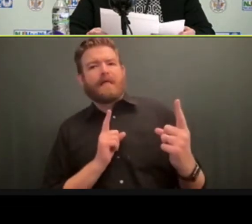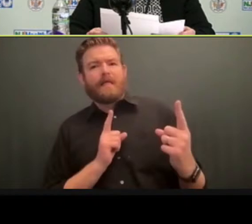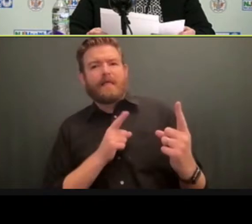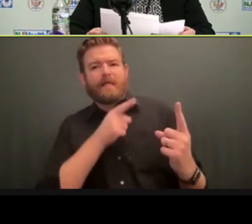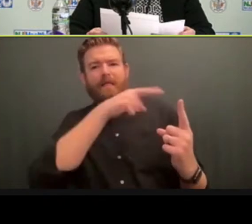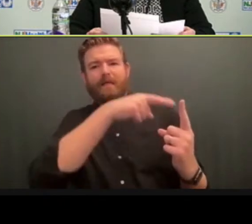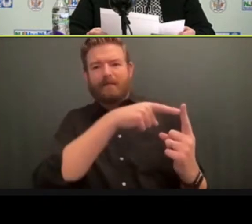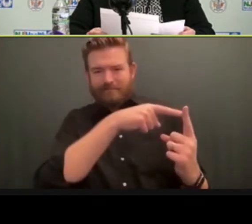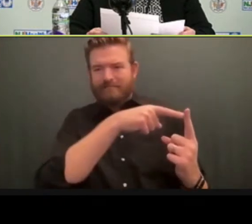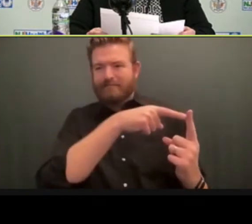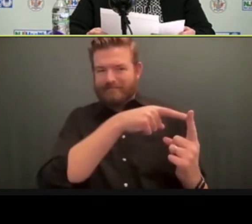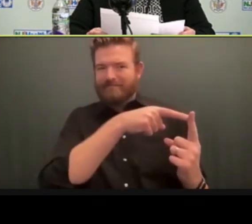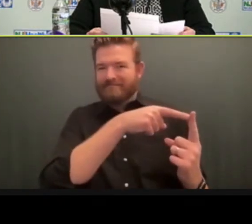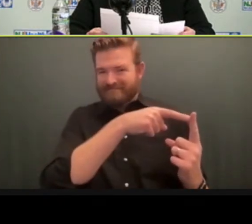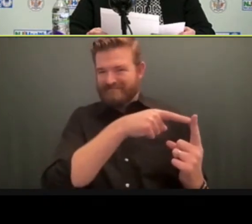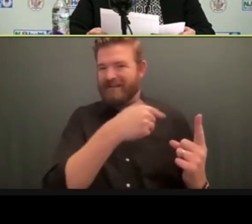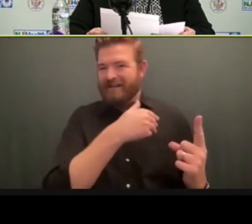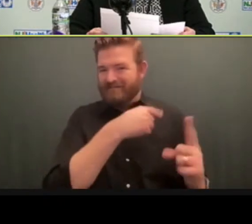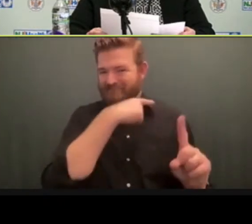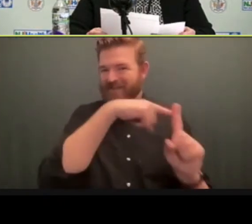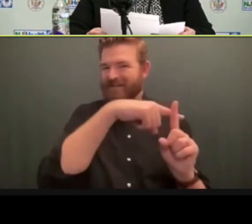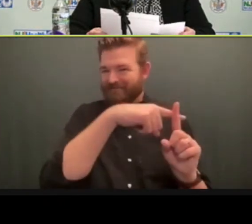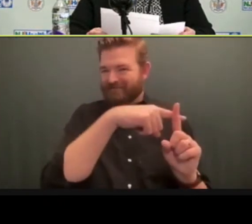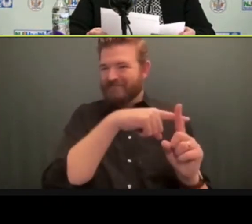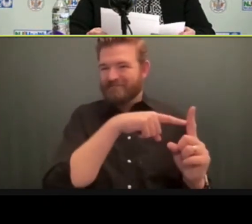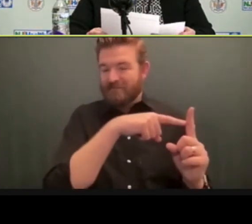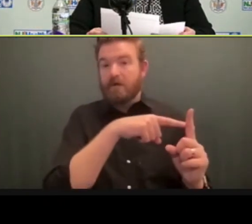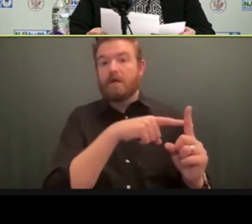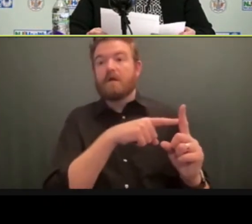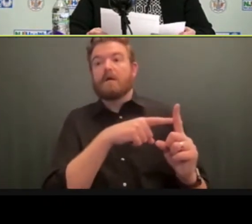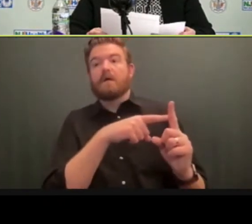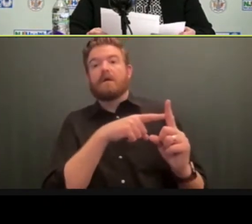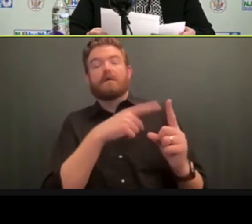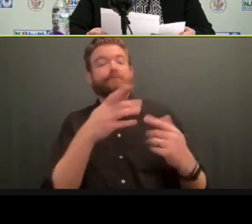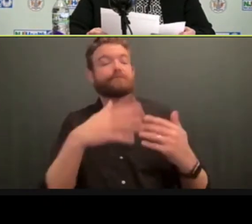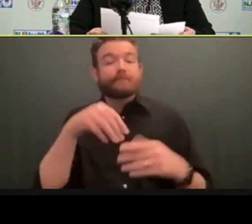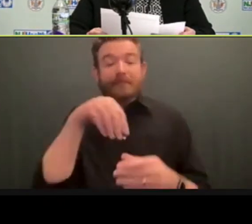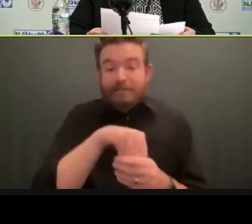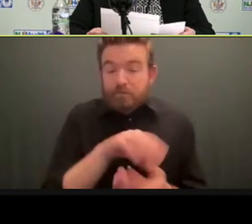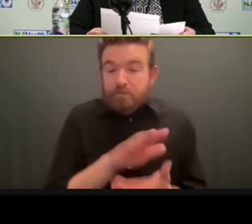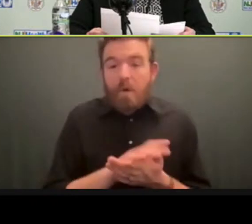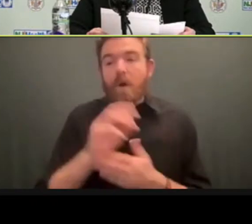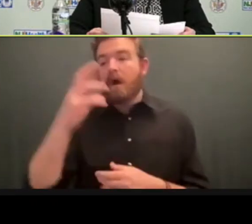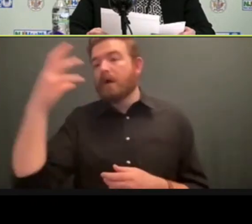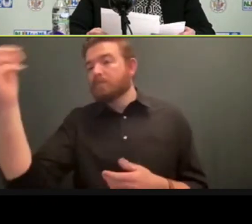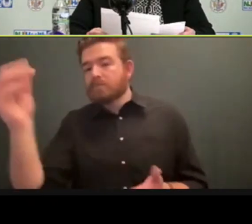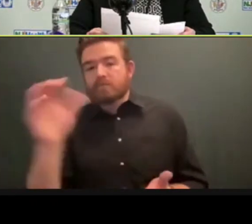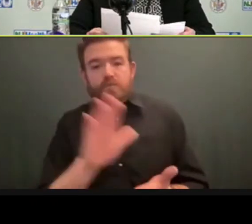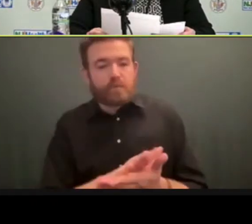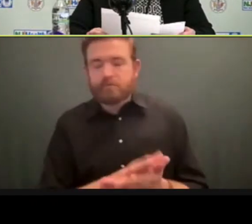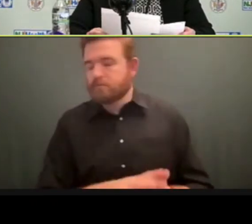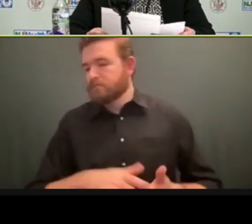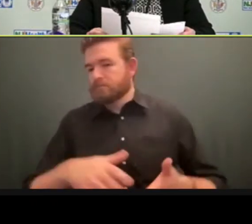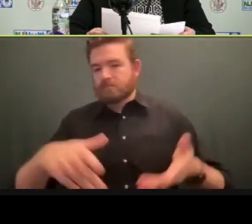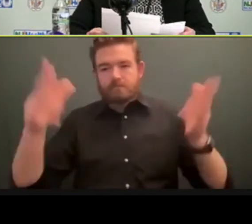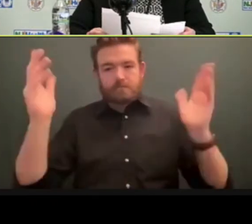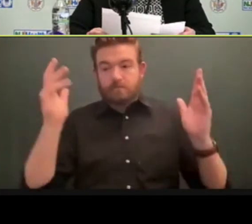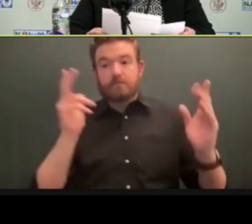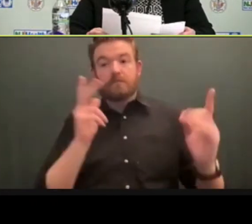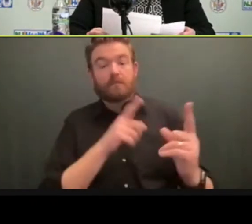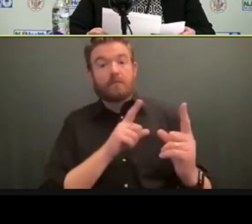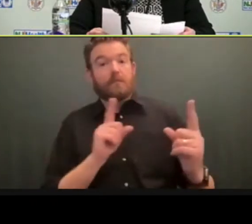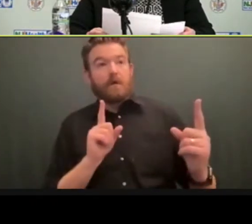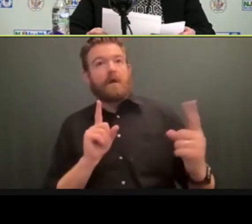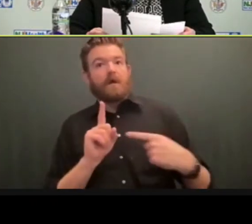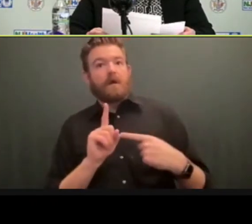staff, indoors, outdoors, or on school buses, to continue in-person academic activities that are part of the